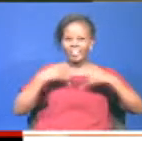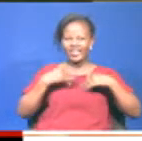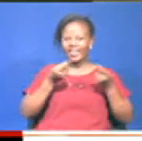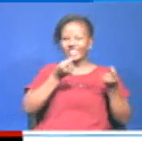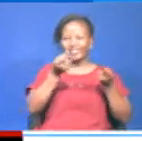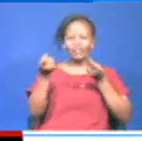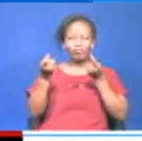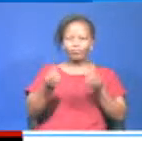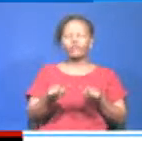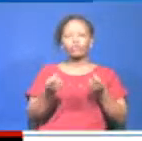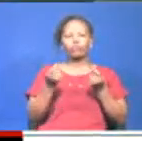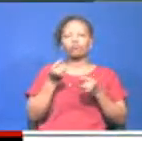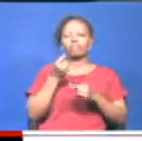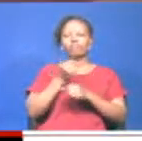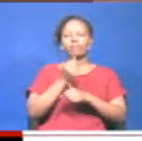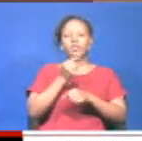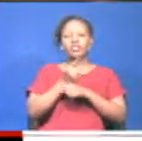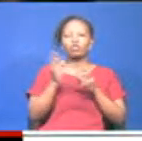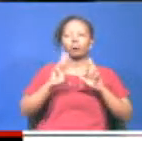the race.